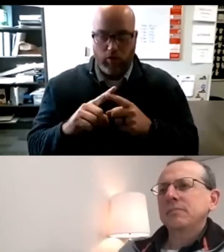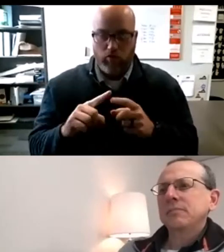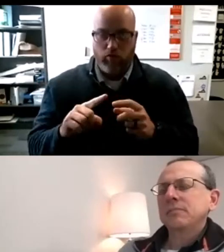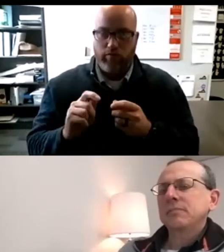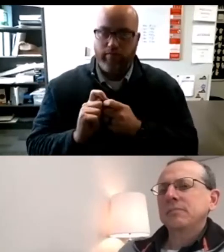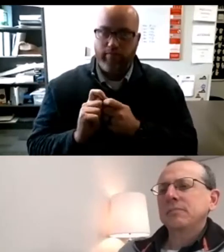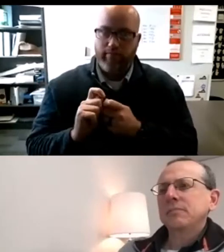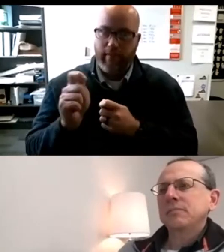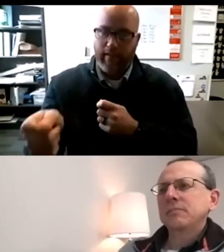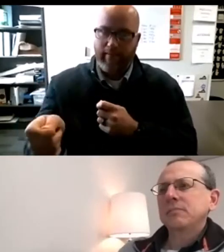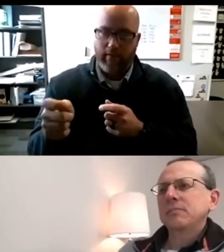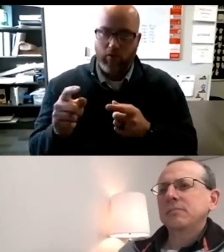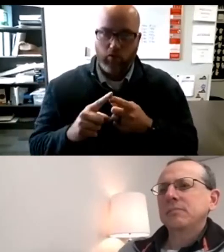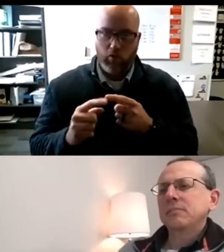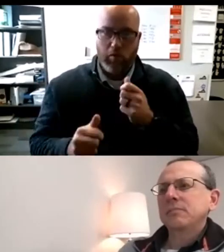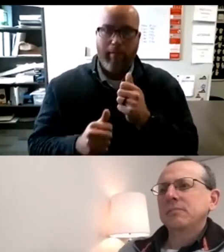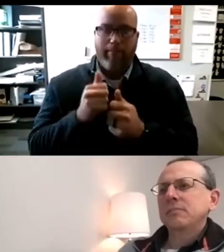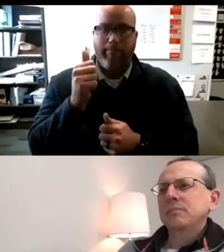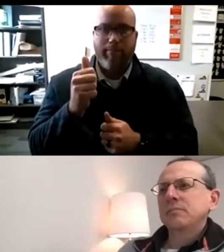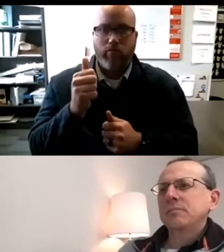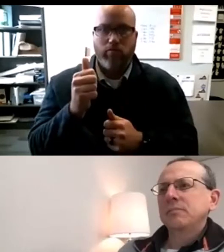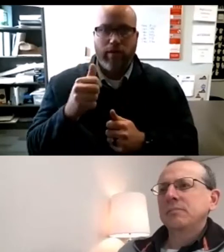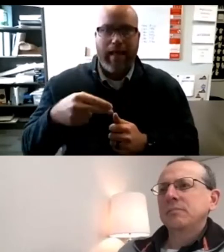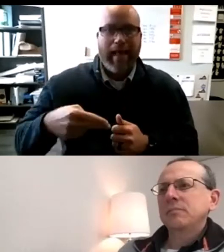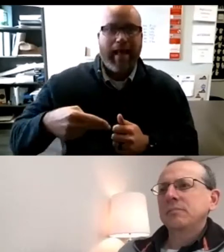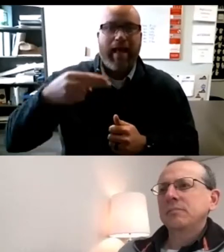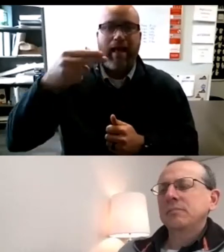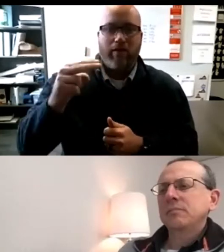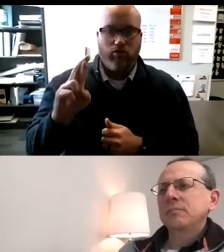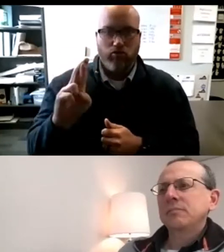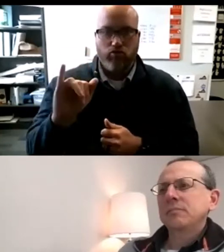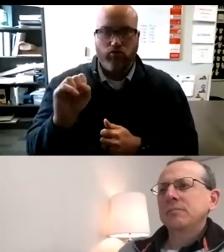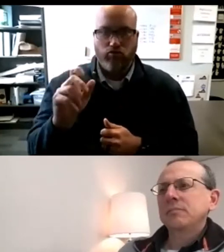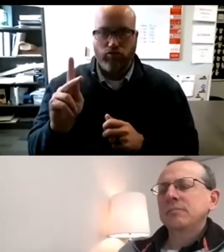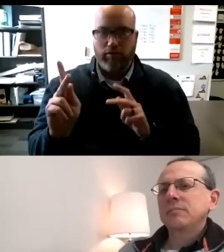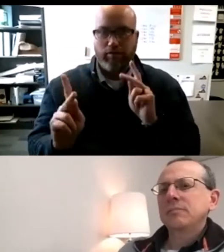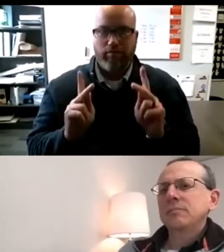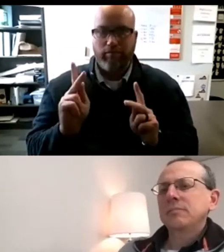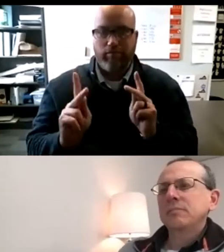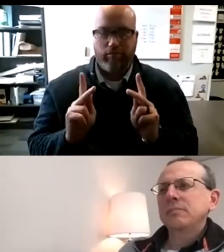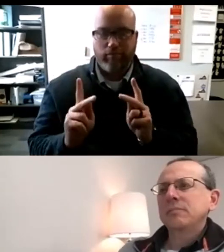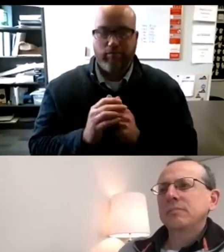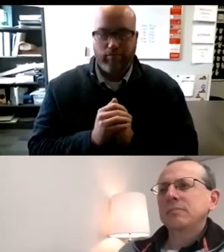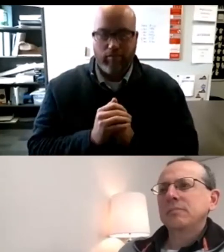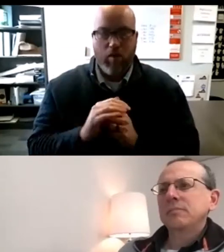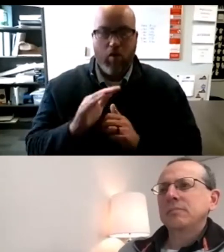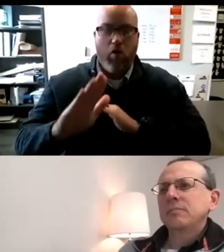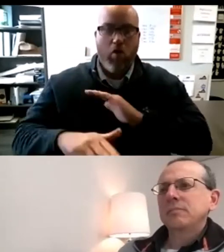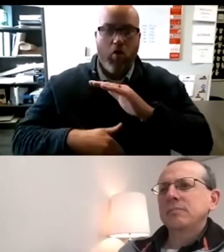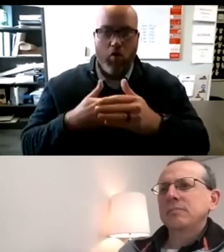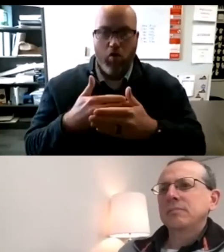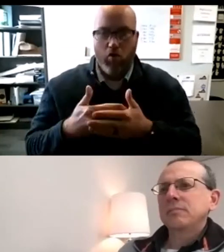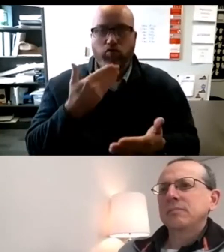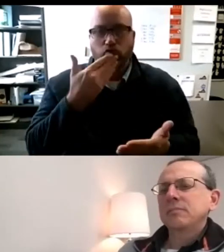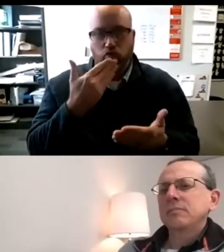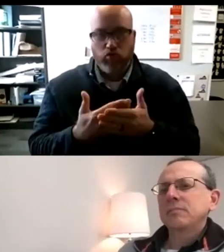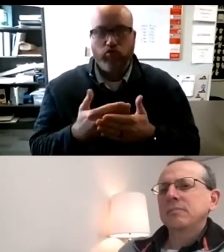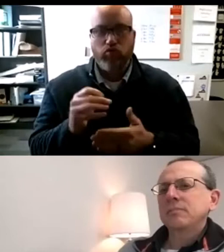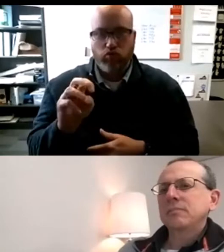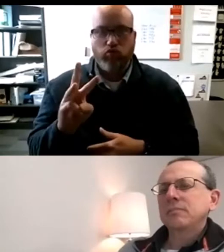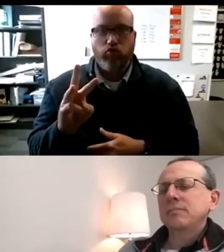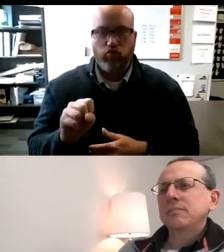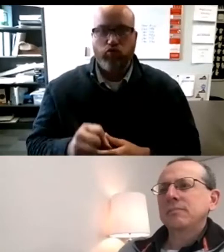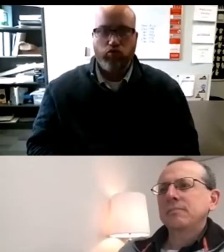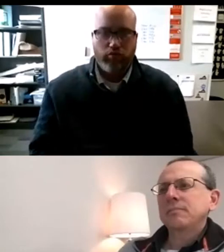vaccines to our most vulnerable residents. This is all indeed good news.